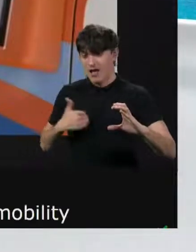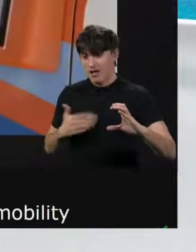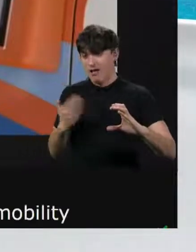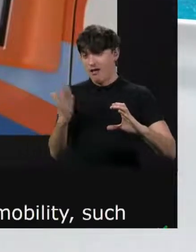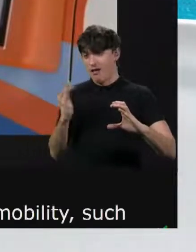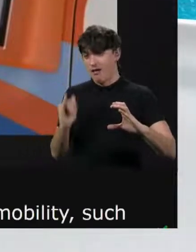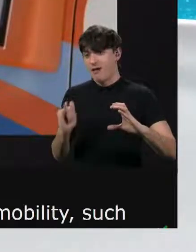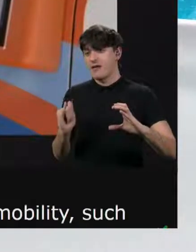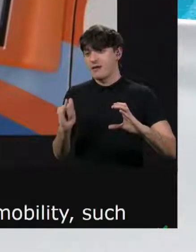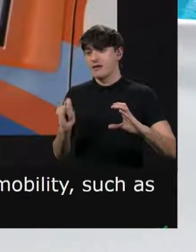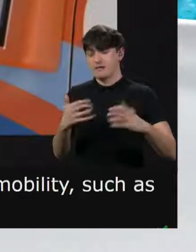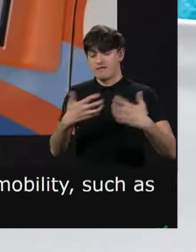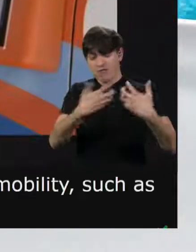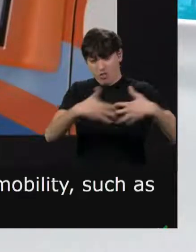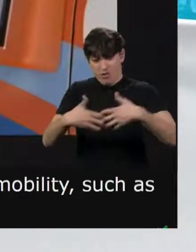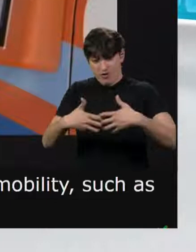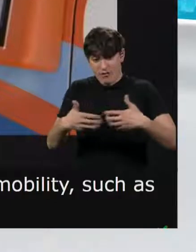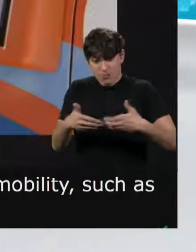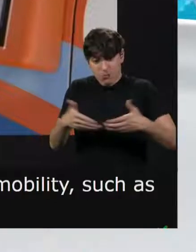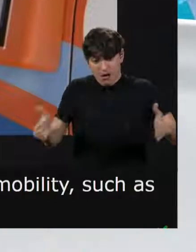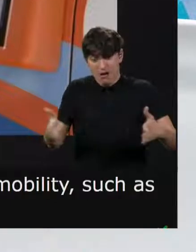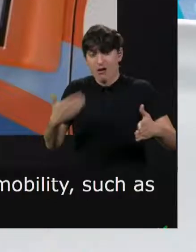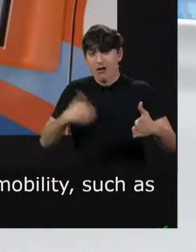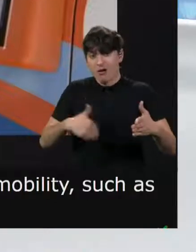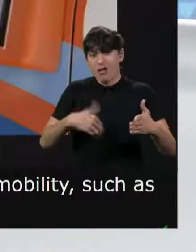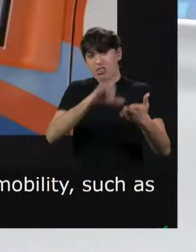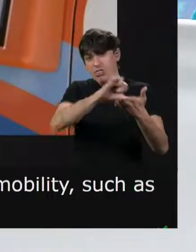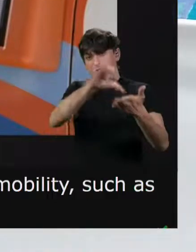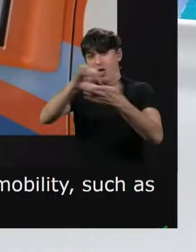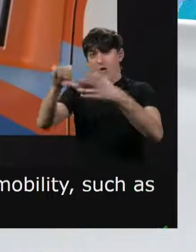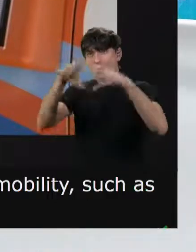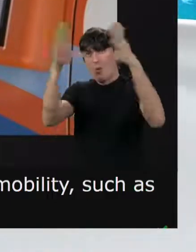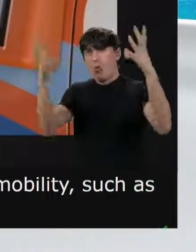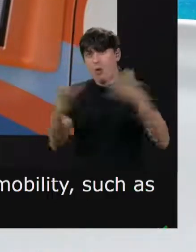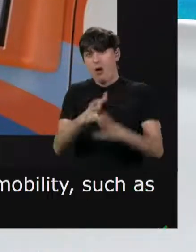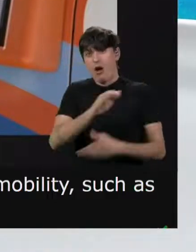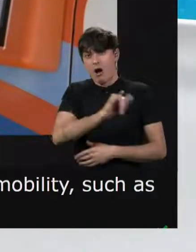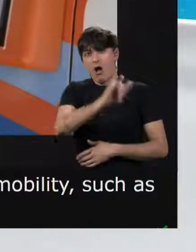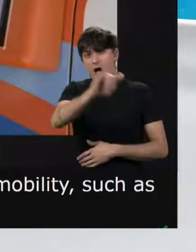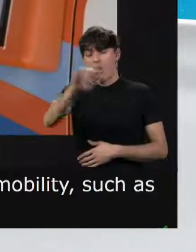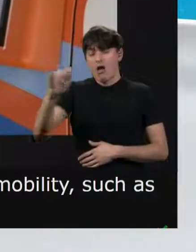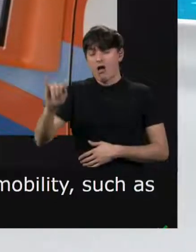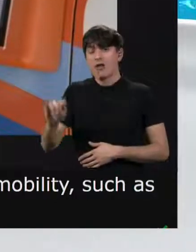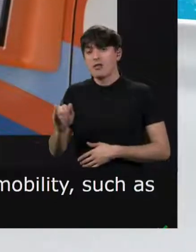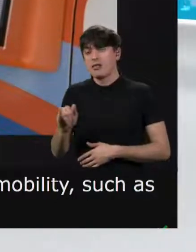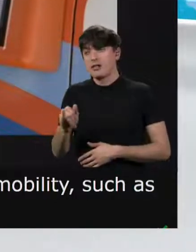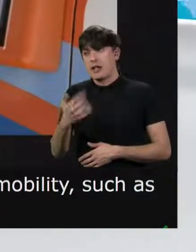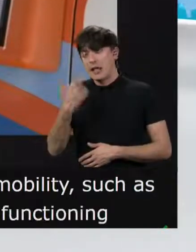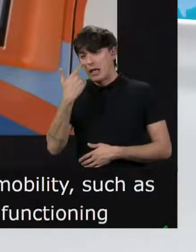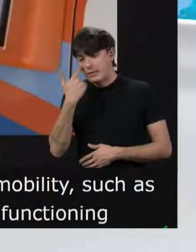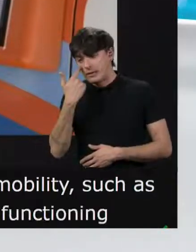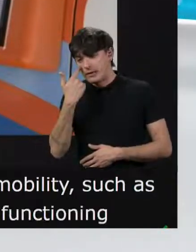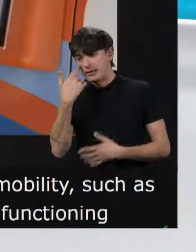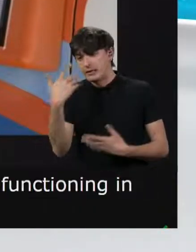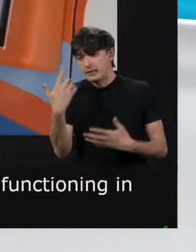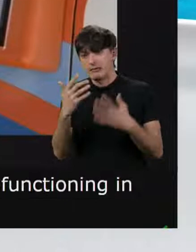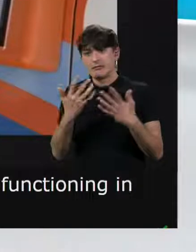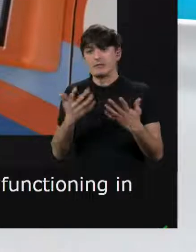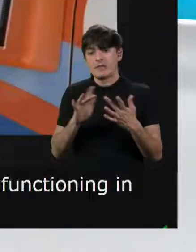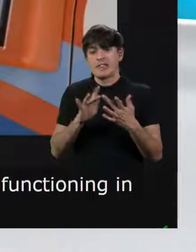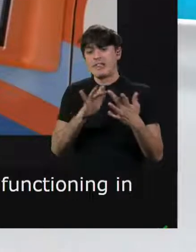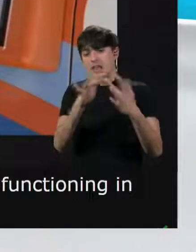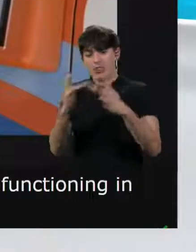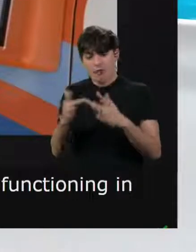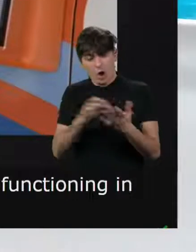vehicles. Some of them are already functioning in different cities all over the world.